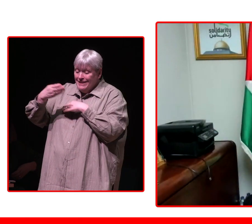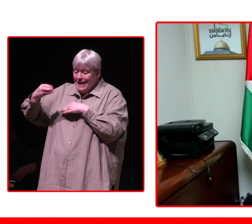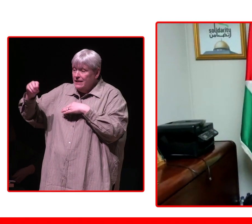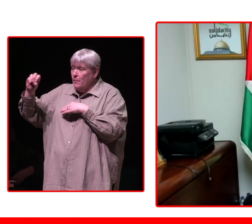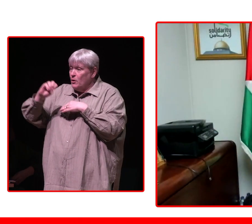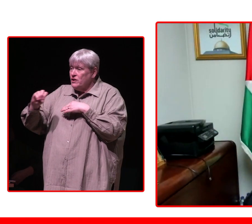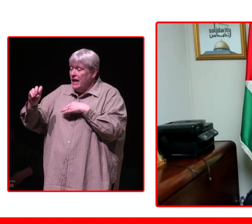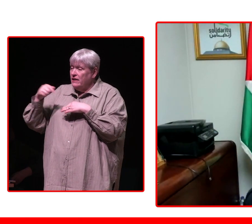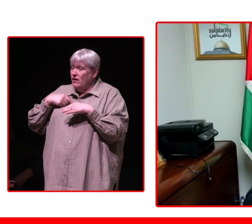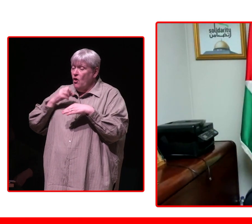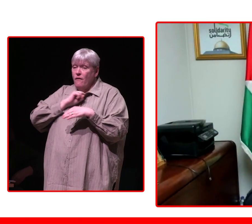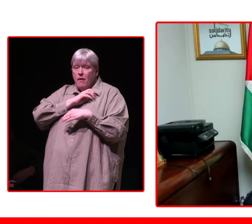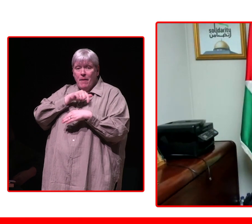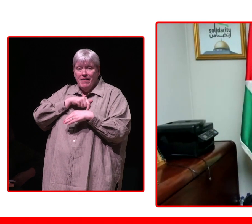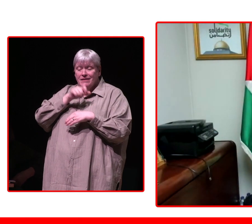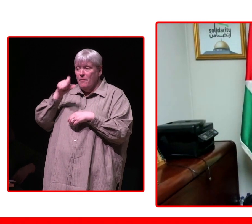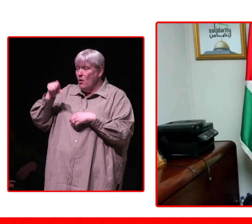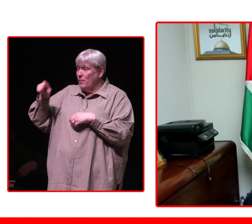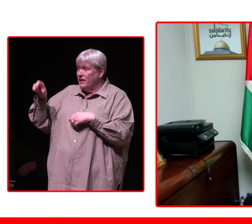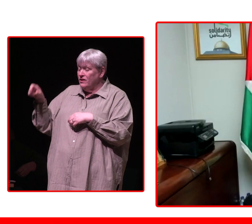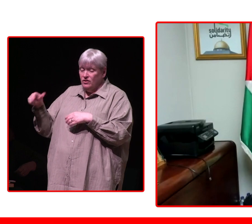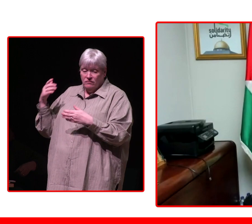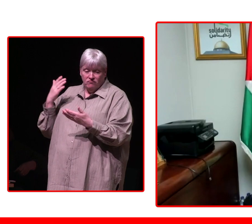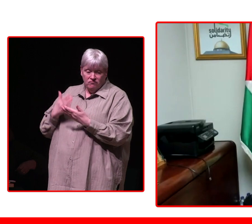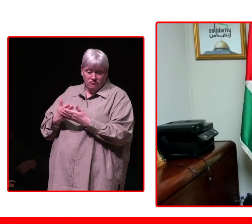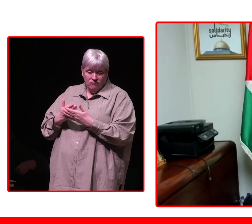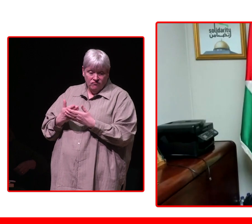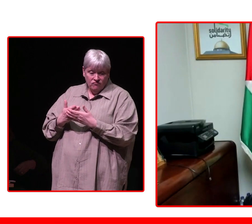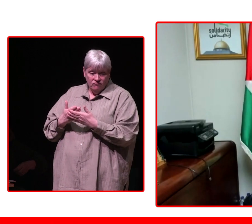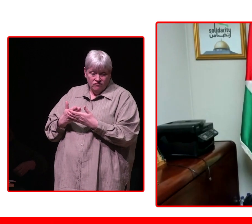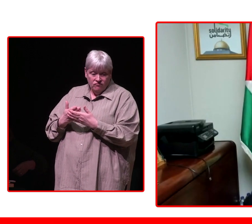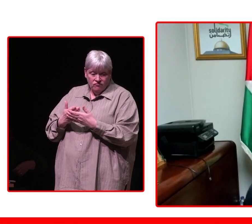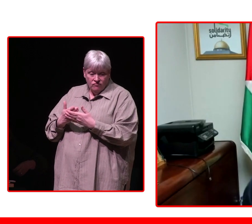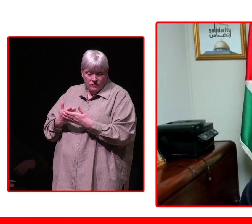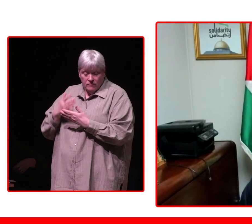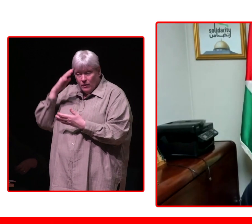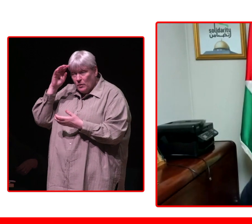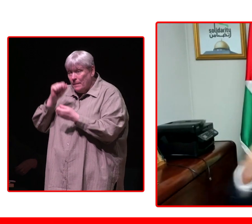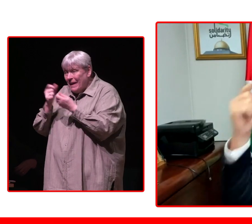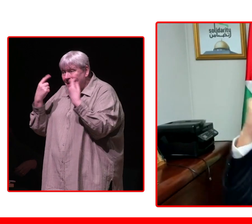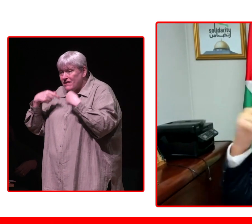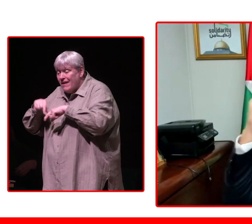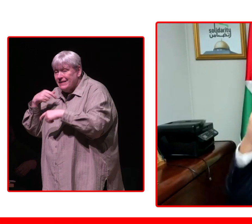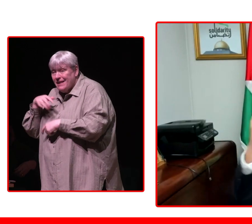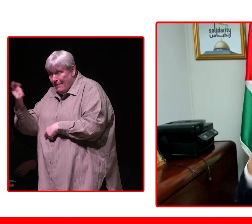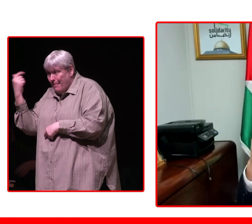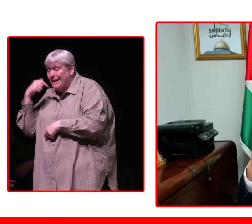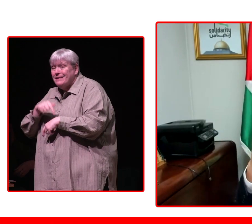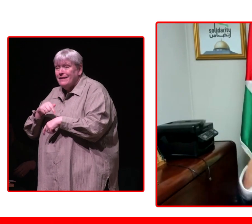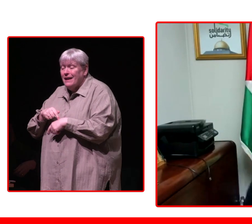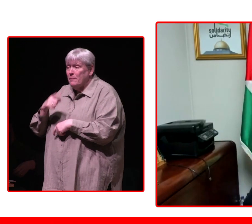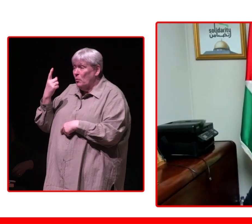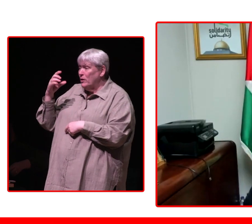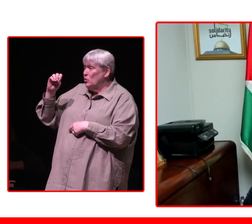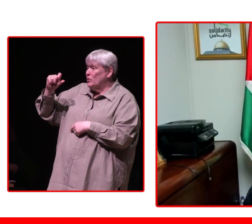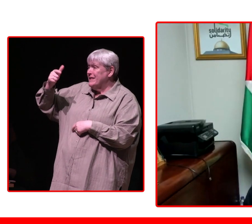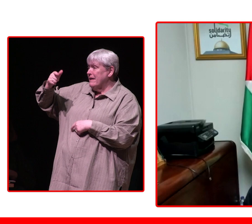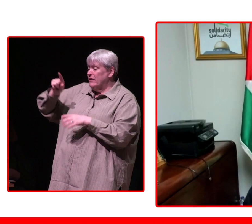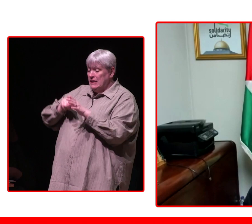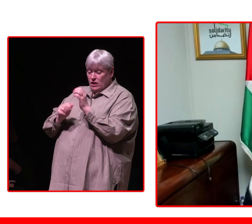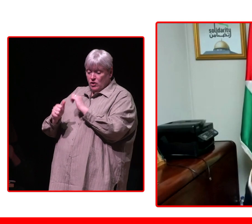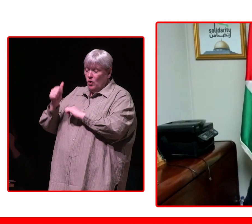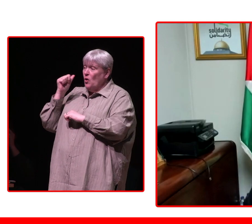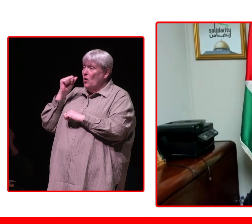Palestine population merely as the non-Jewish community, denying us, even then, 107 years ago, our own